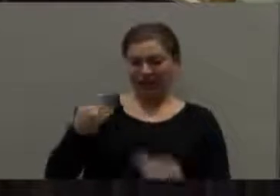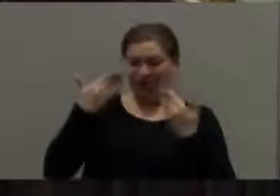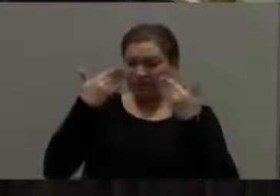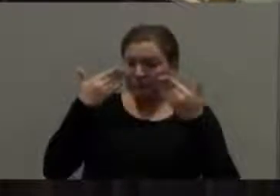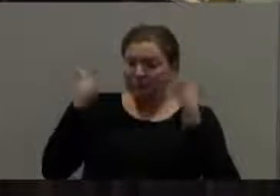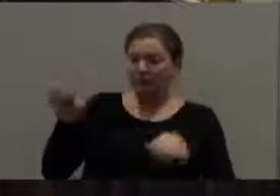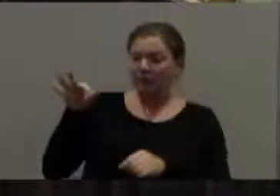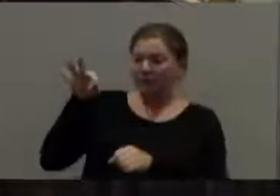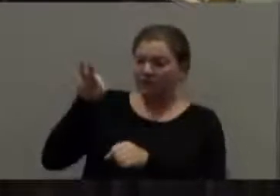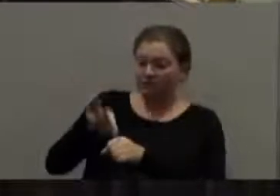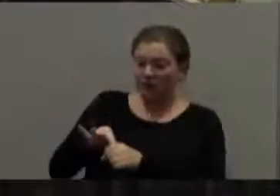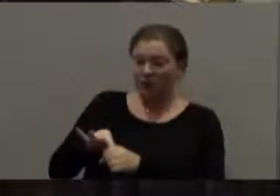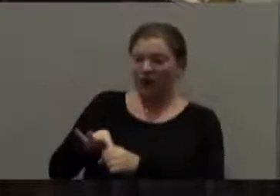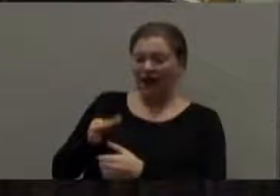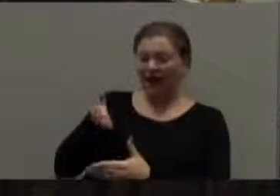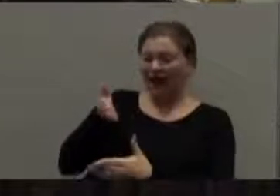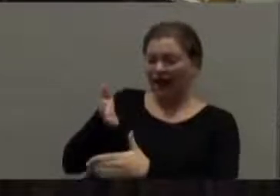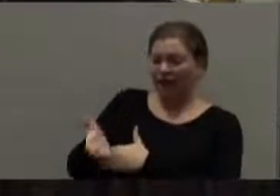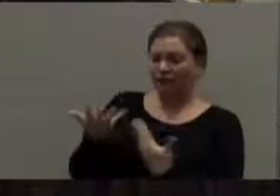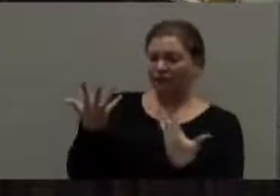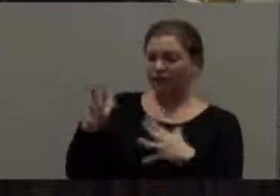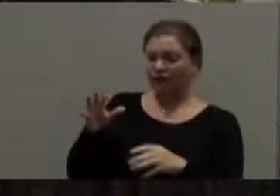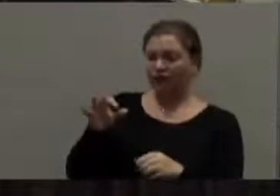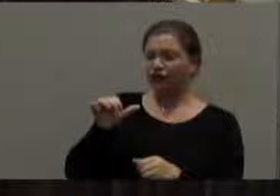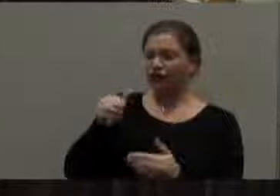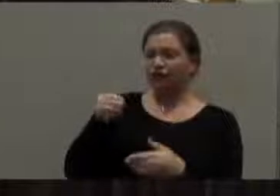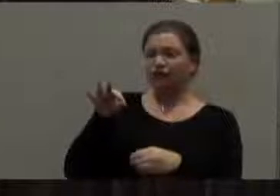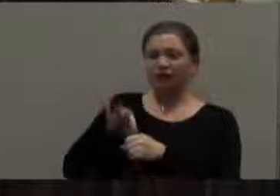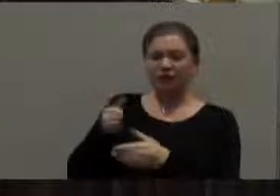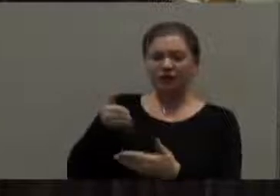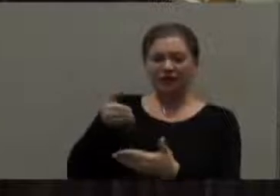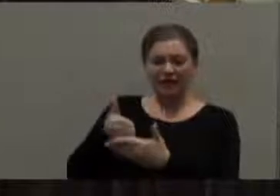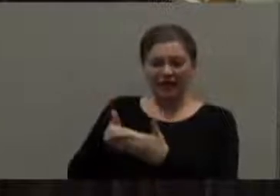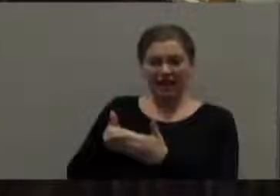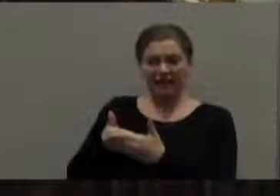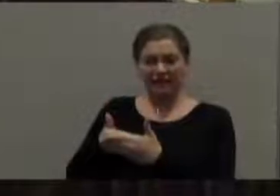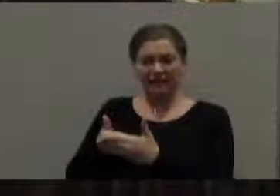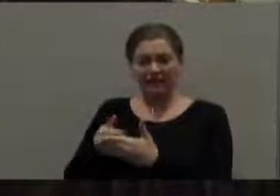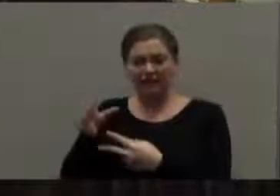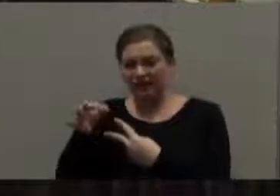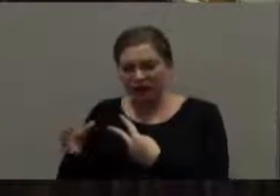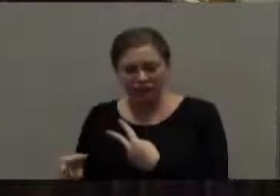after you voted against the man. I just think